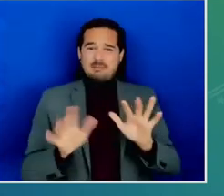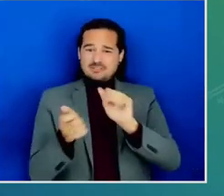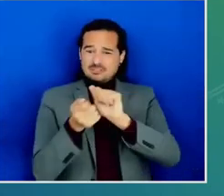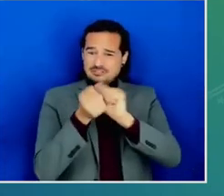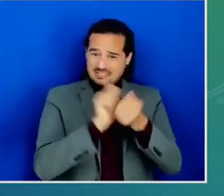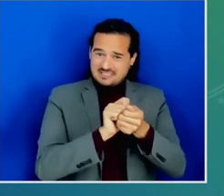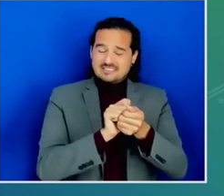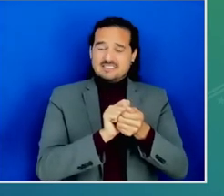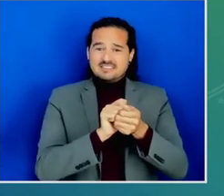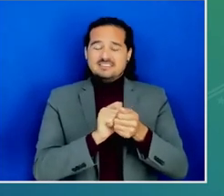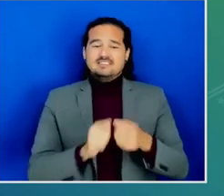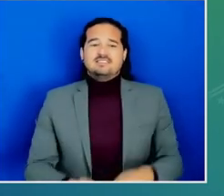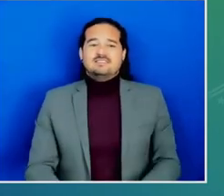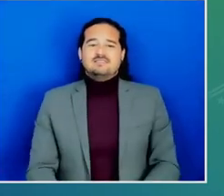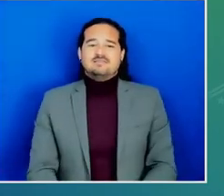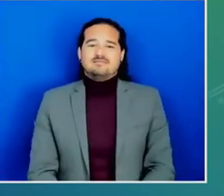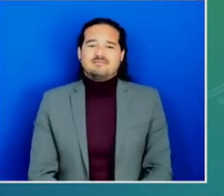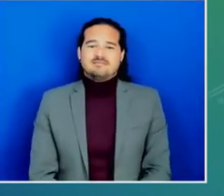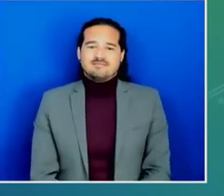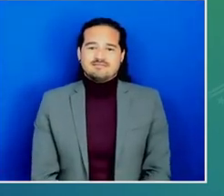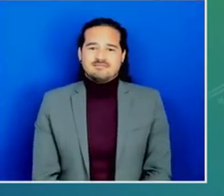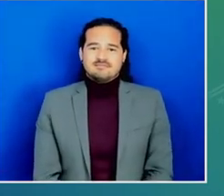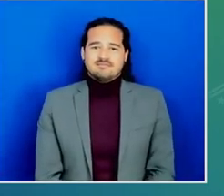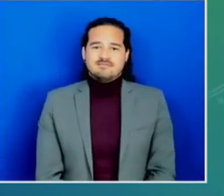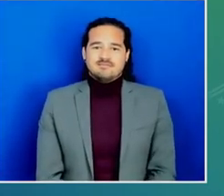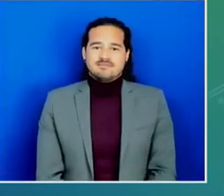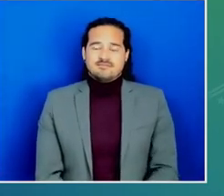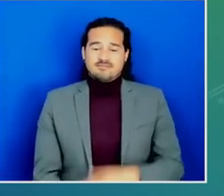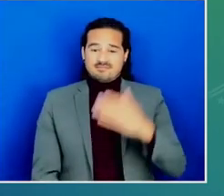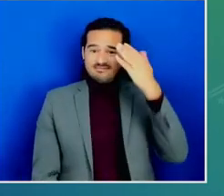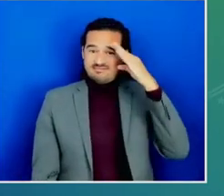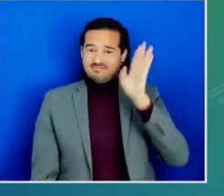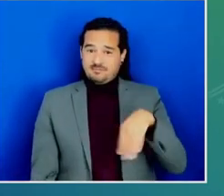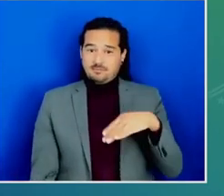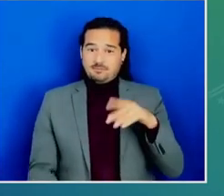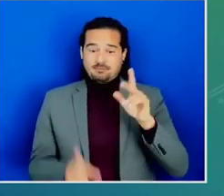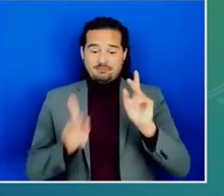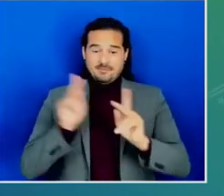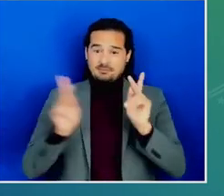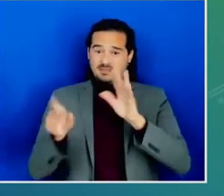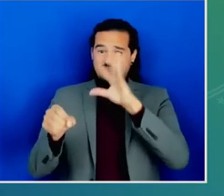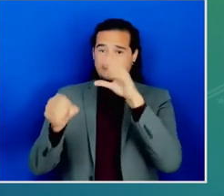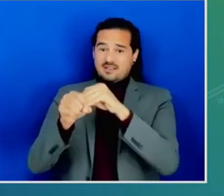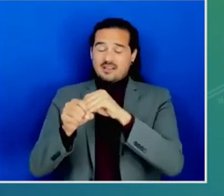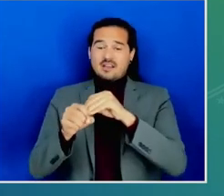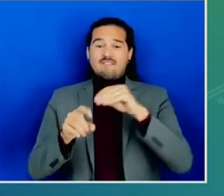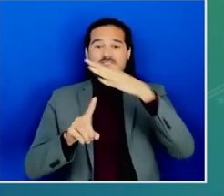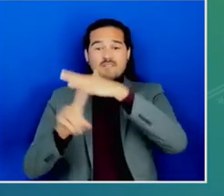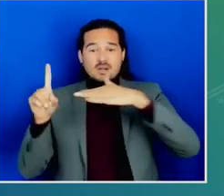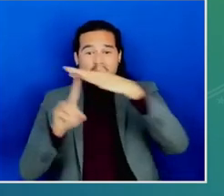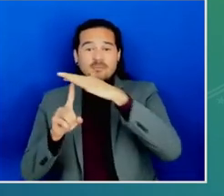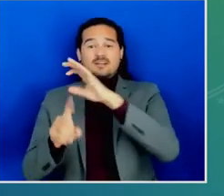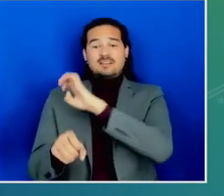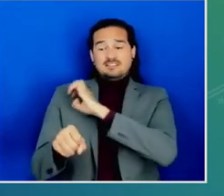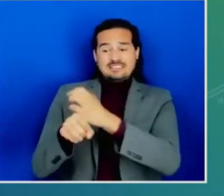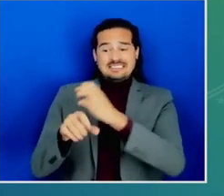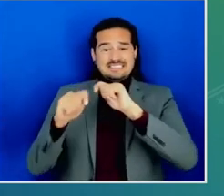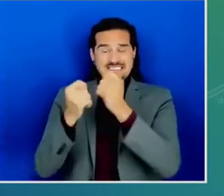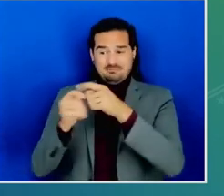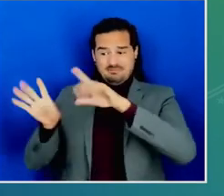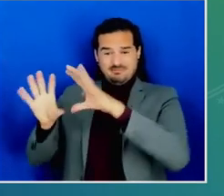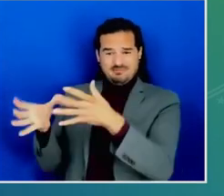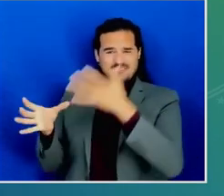me. Like their fellow cabinet nominees and appointees, members of our environmental and energy team are brilliant, they're